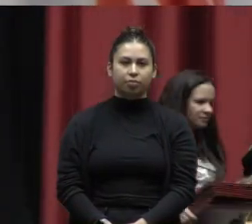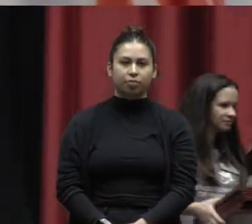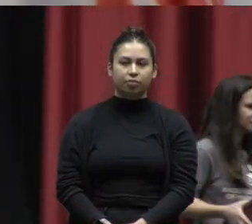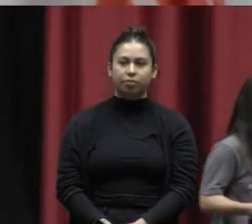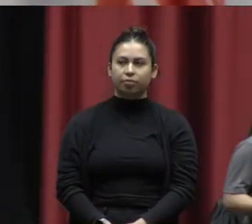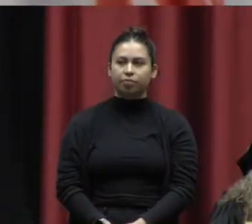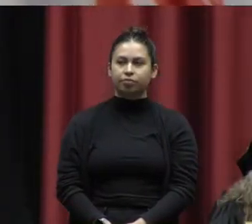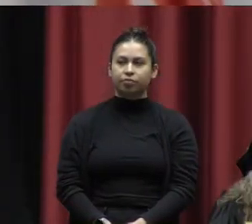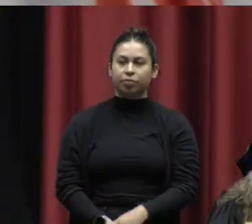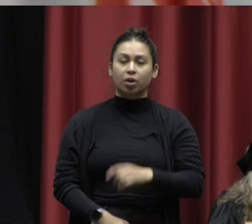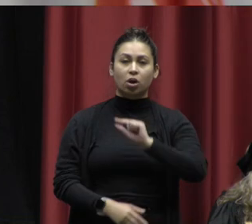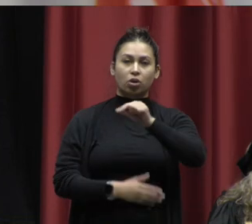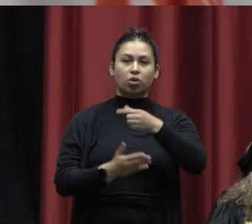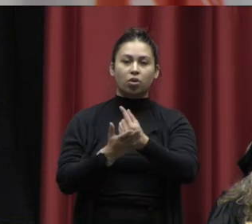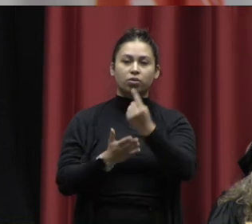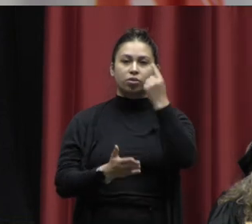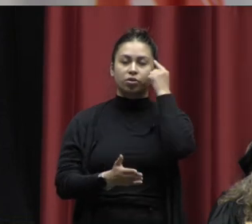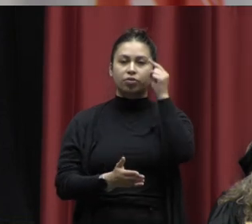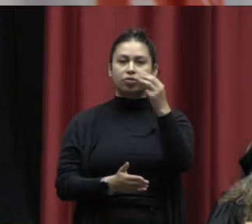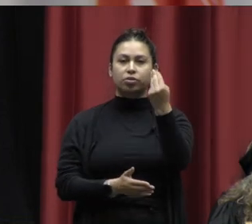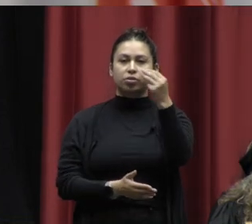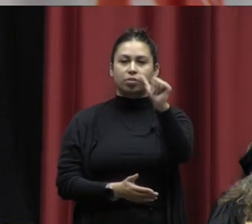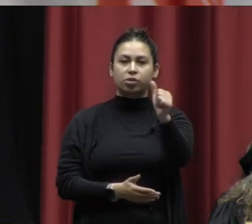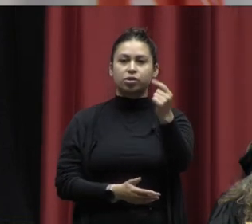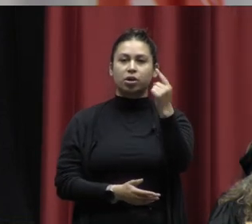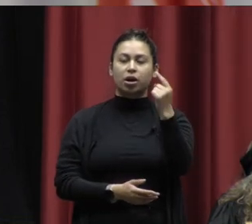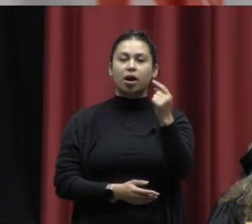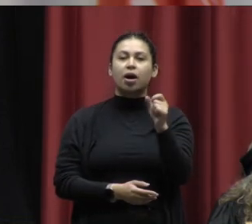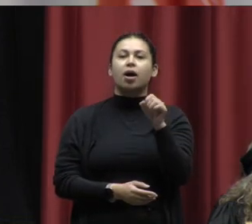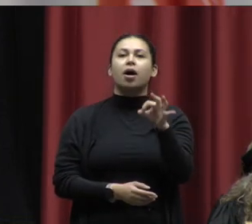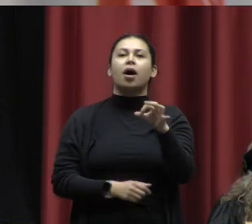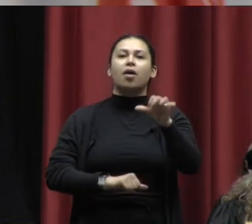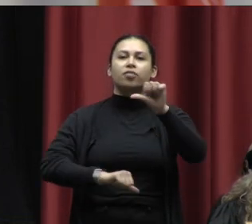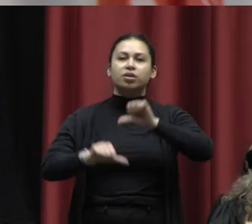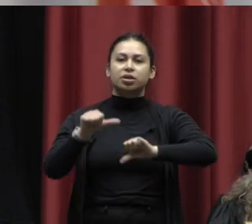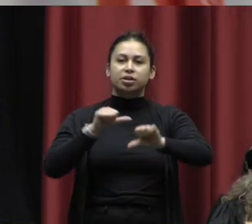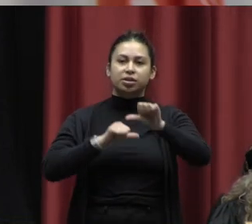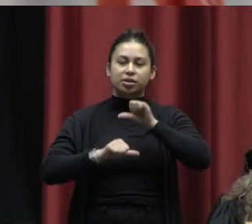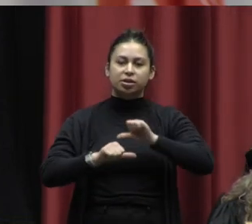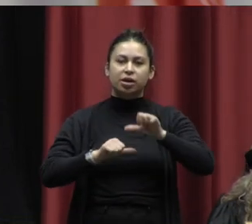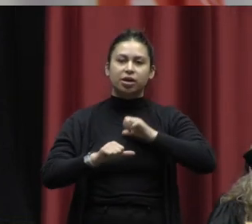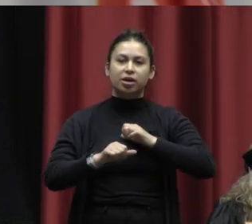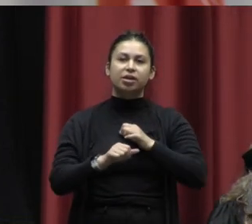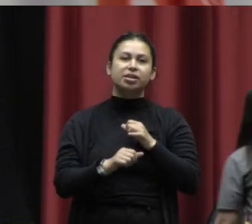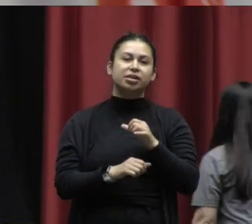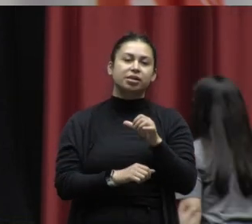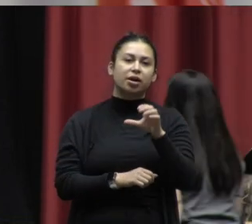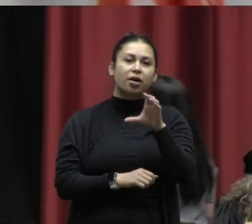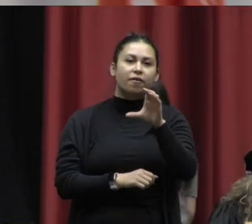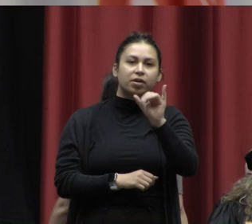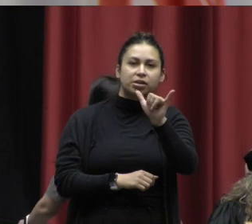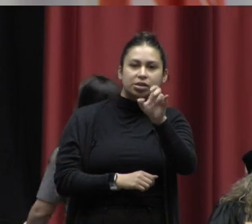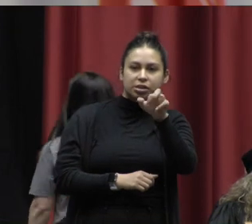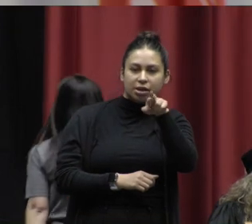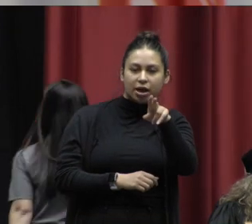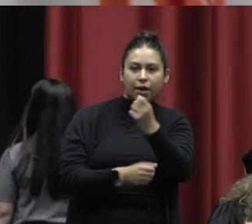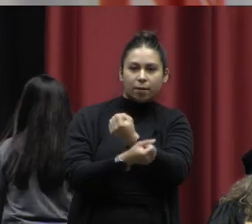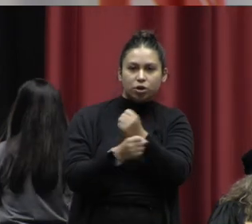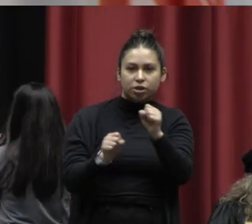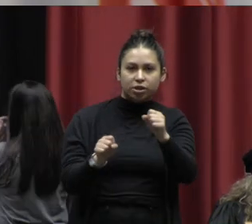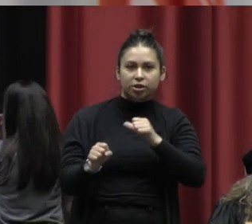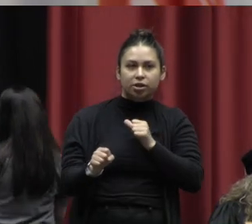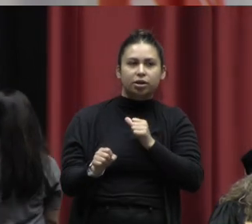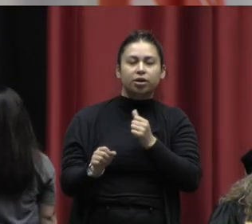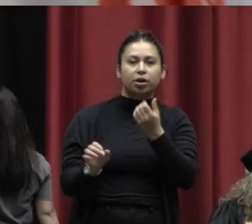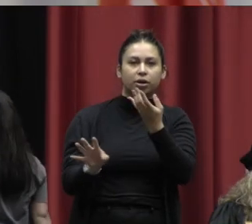Will the candidates for the Master of Science in Cybersecurity and Business Analytics come forward